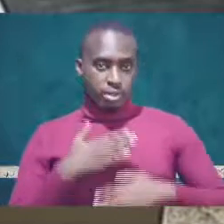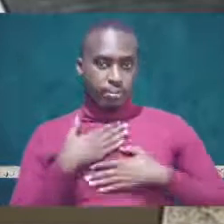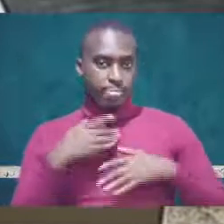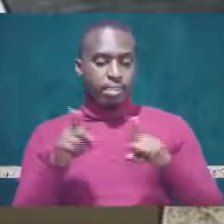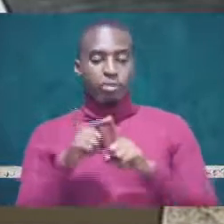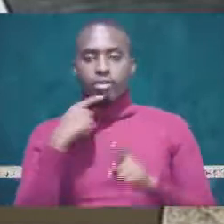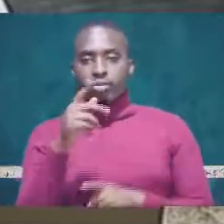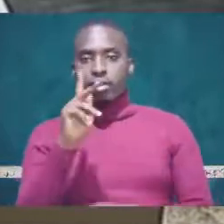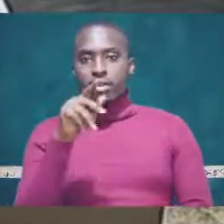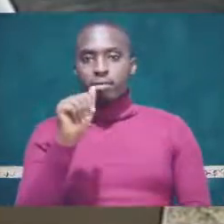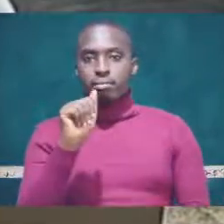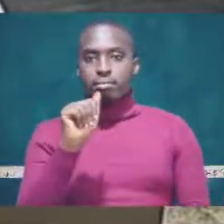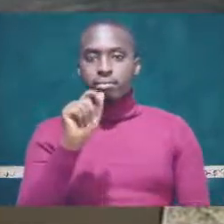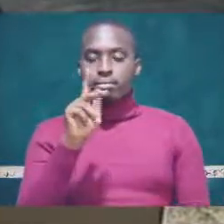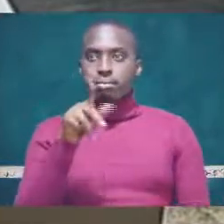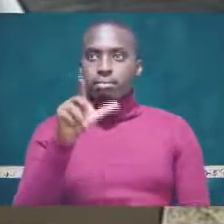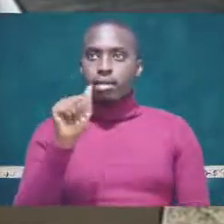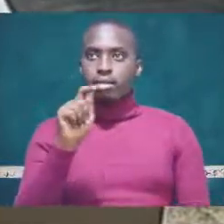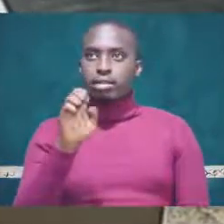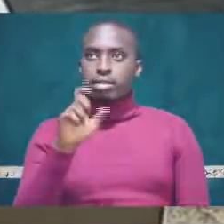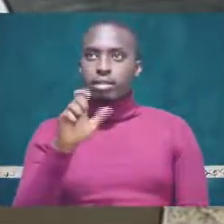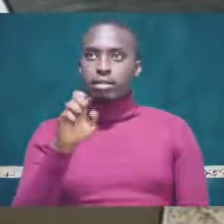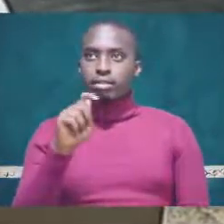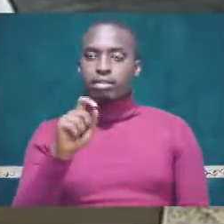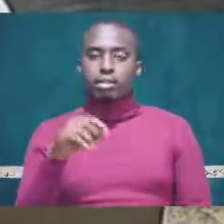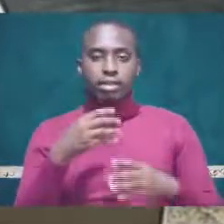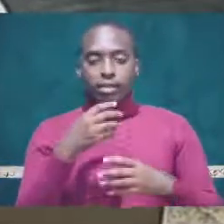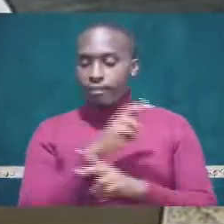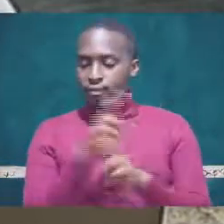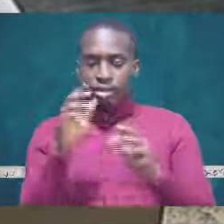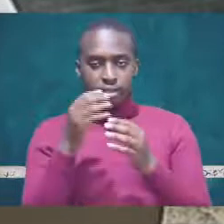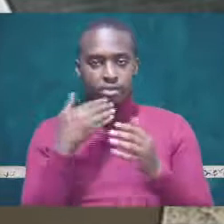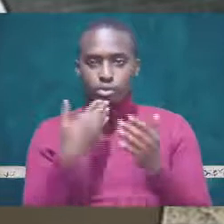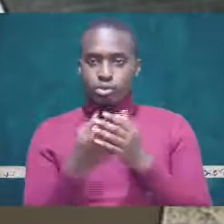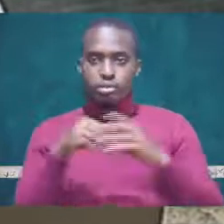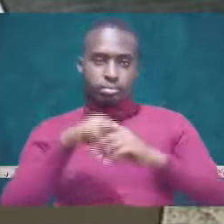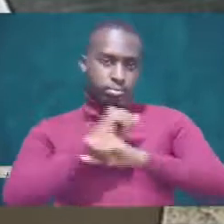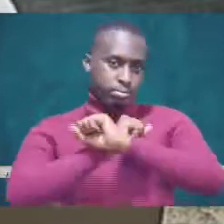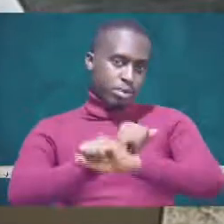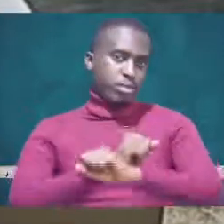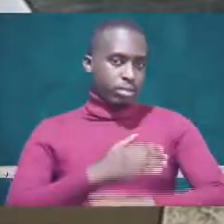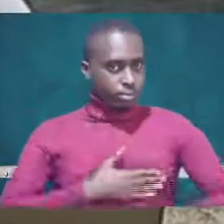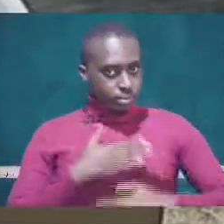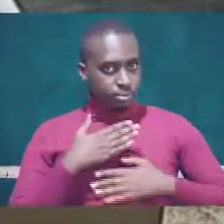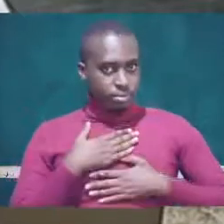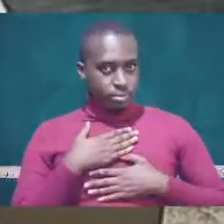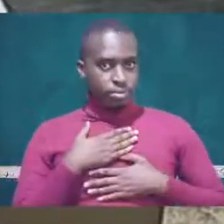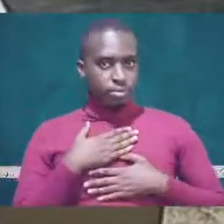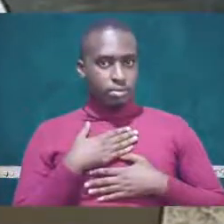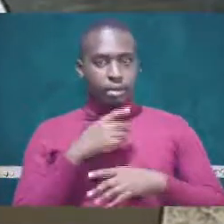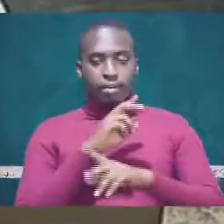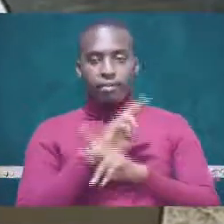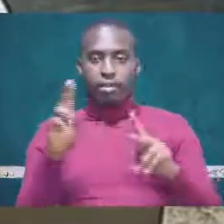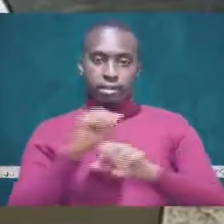the platelets, which are very important in protecting the body against the platelets, which are very important